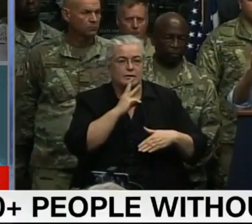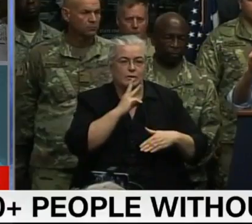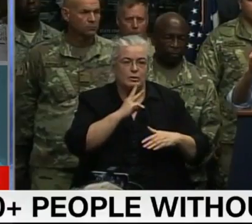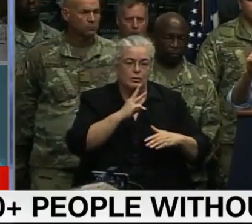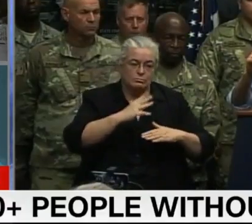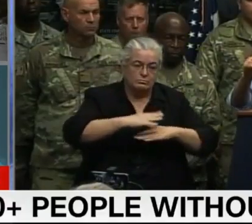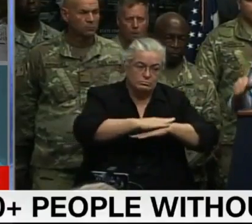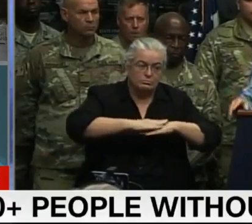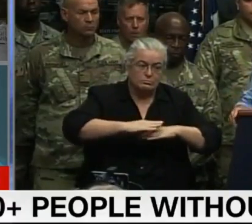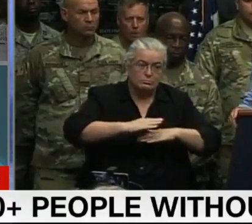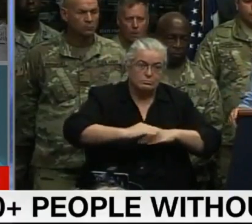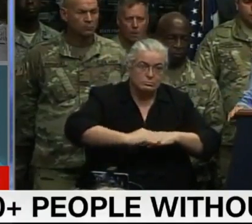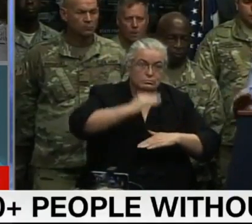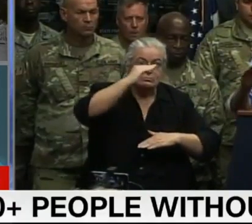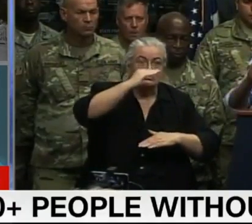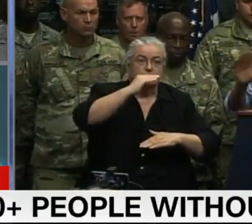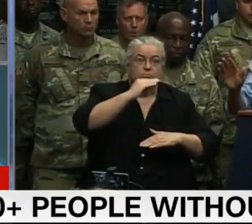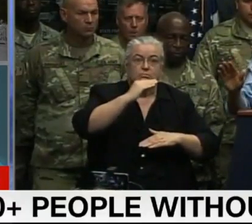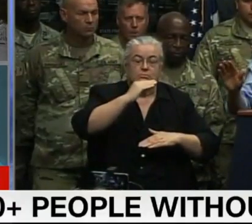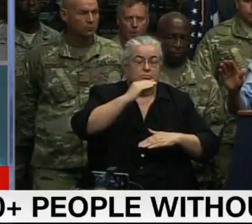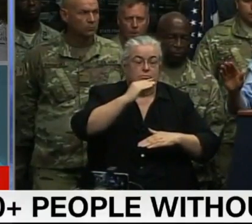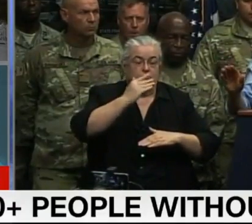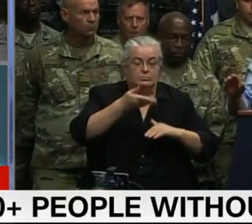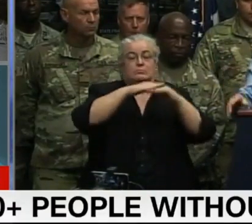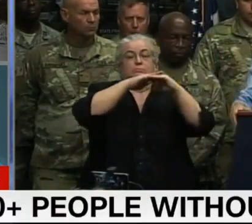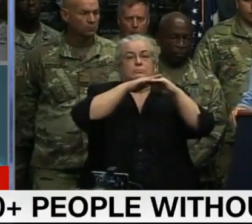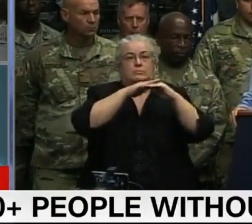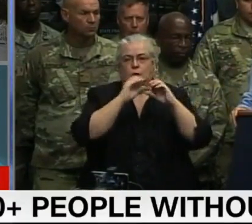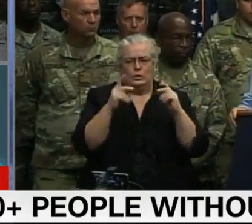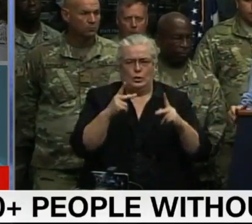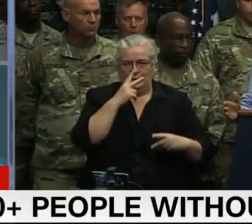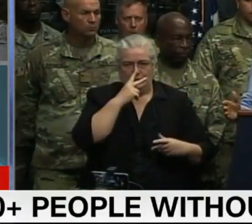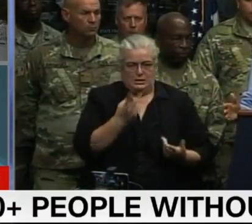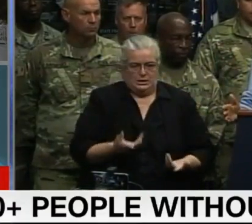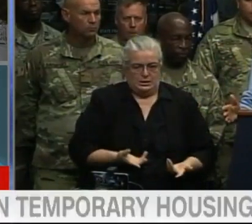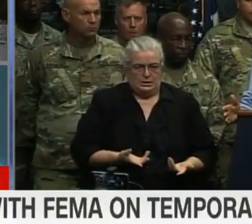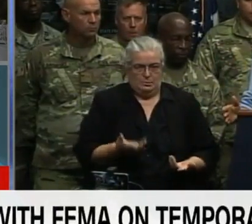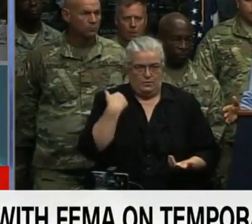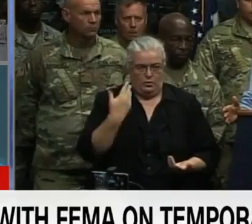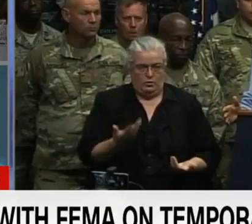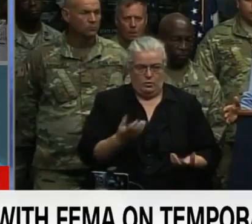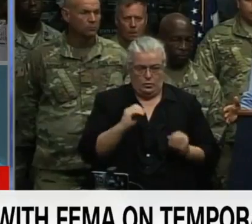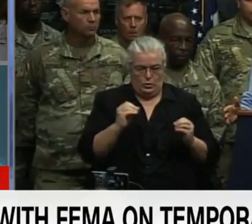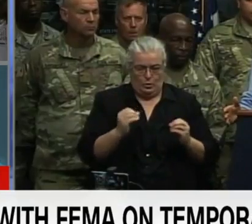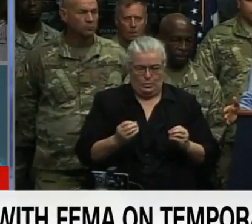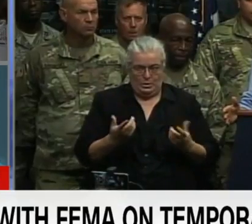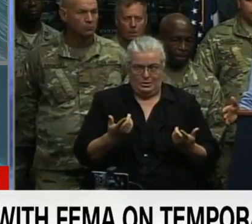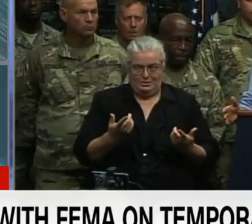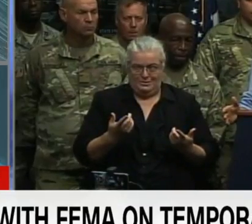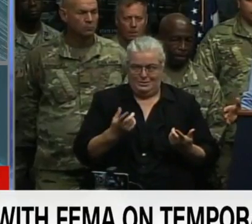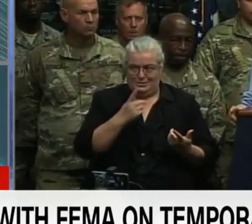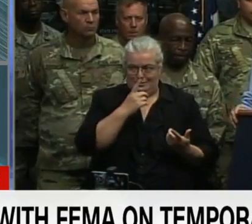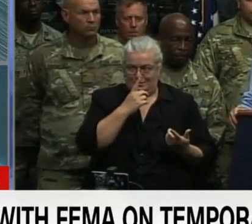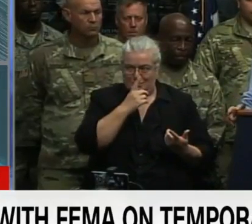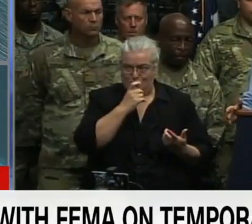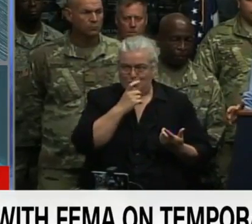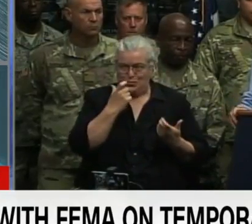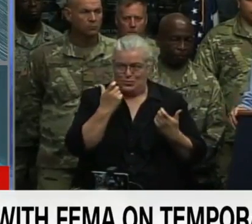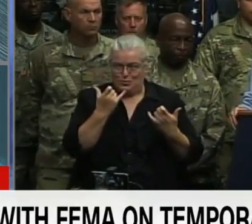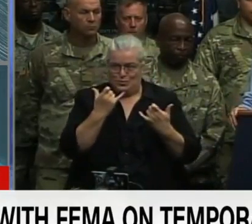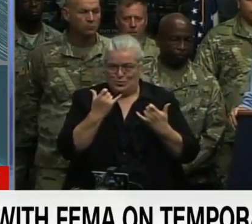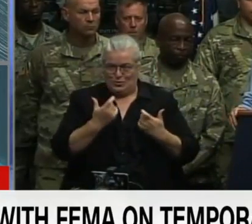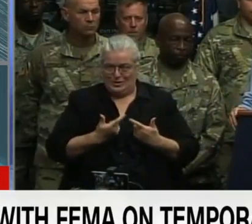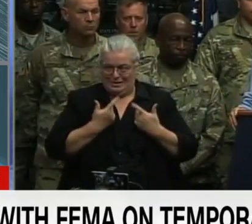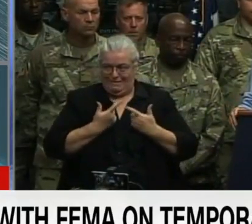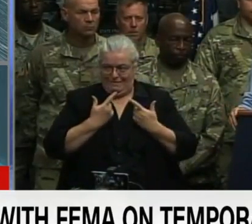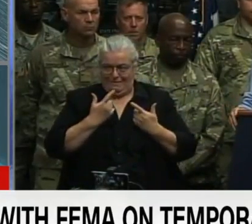just, that is totally different than what anybody's ever seen. I don't think anybody alive today has ever seen in this state anything close to